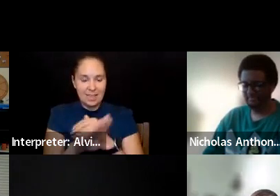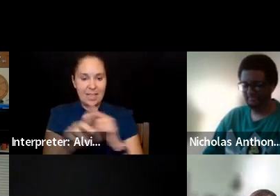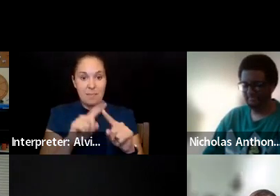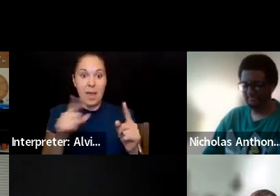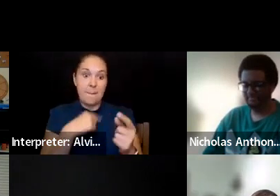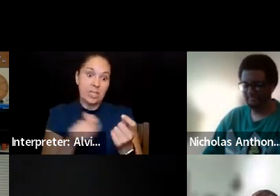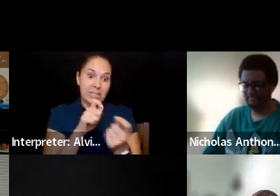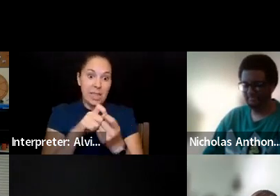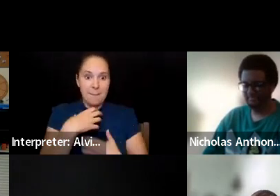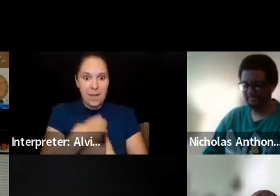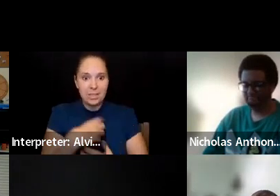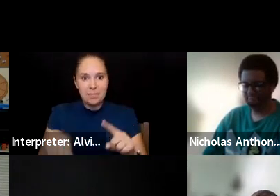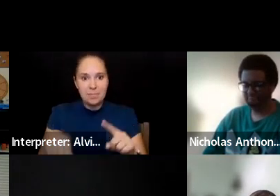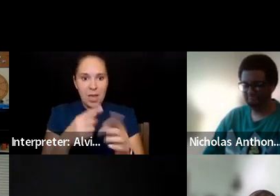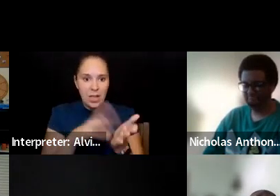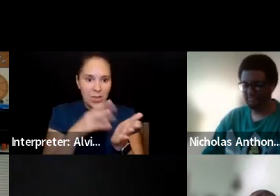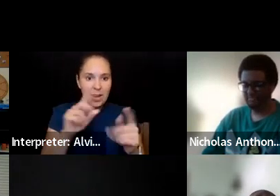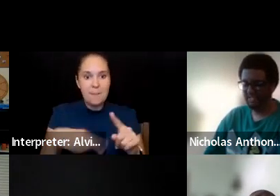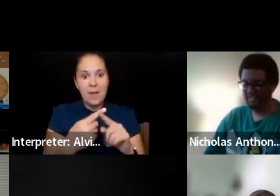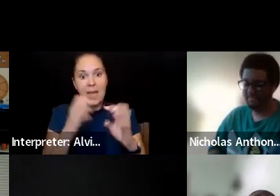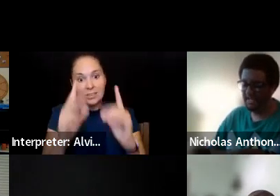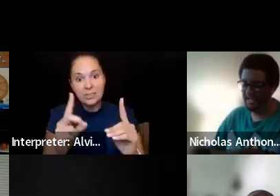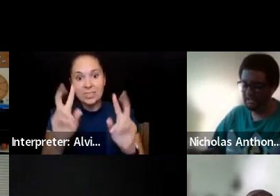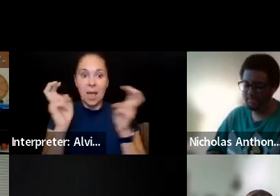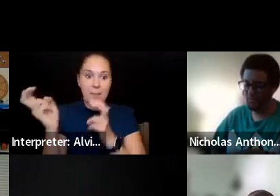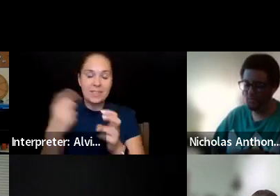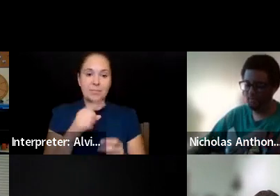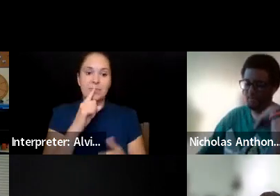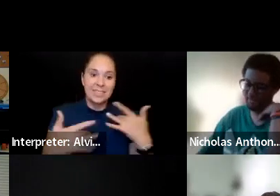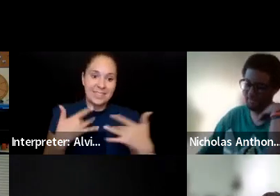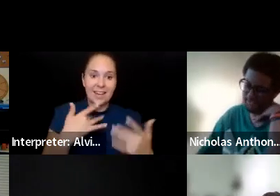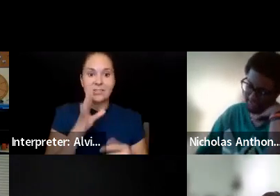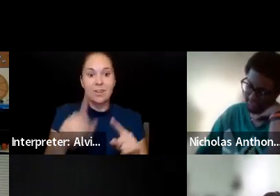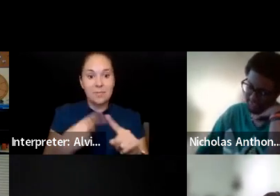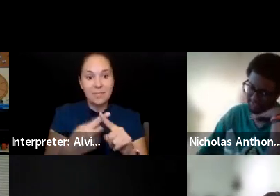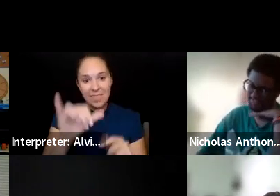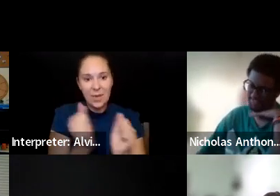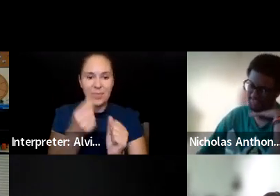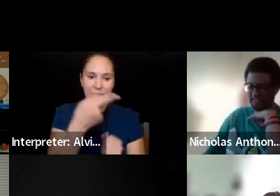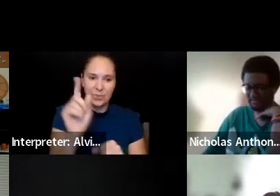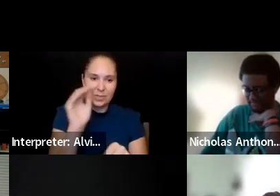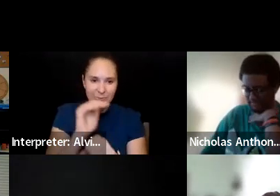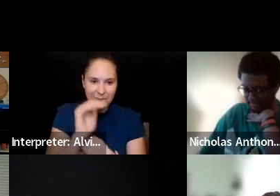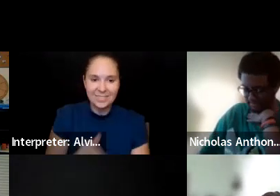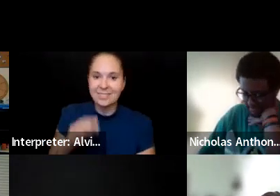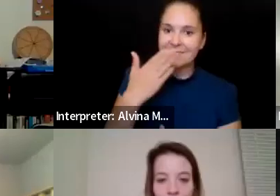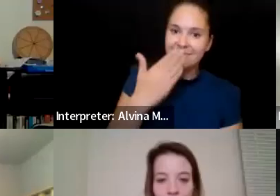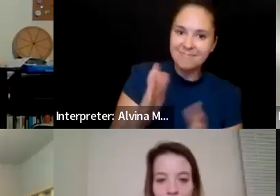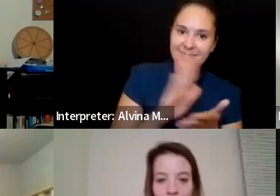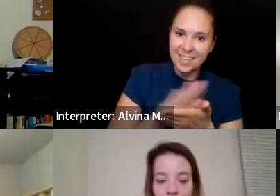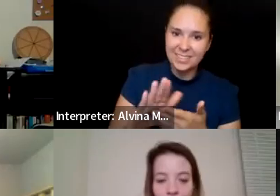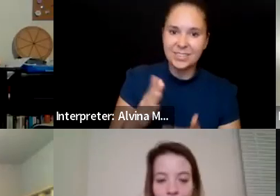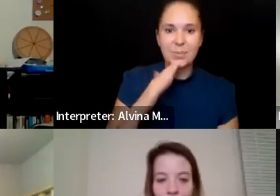particularly passionate about learning about education topics. So I'm really excited to talk about that with y'all tonight. Nice.